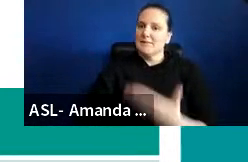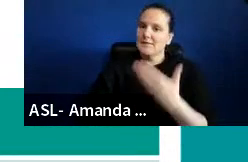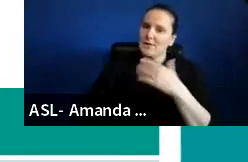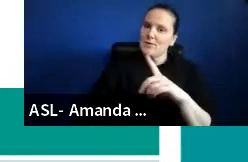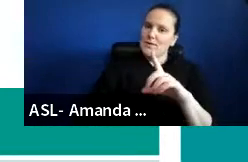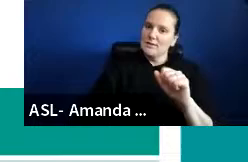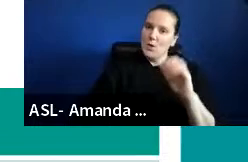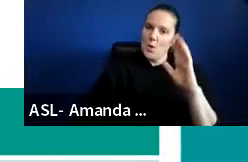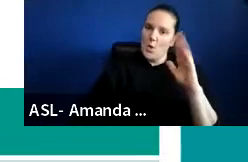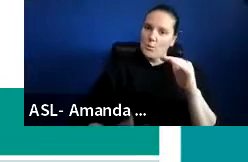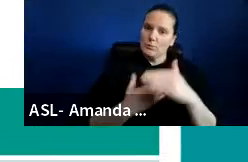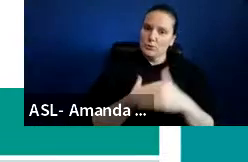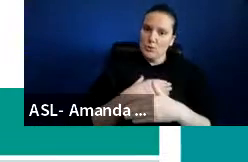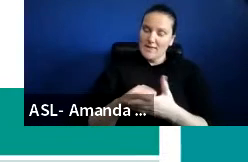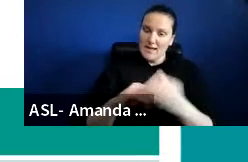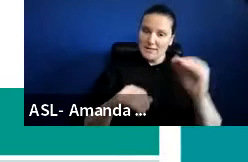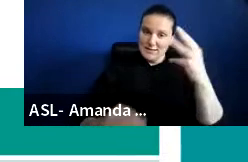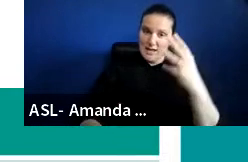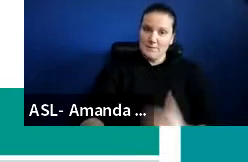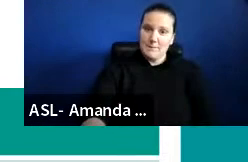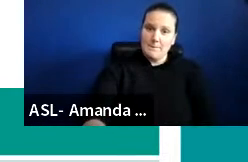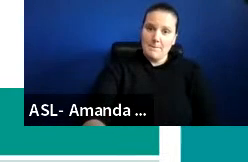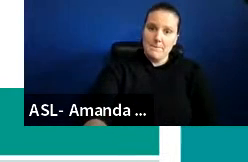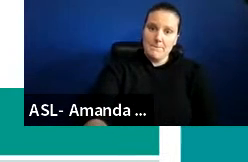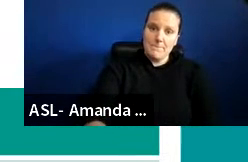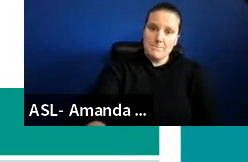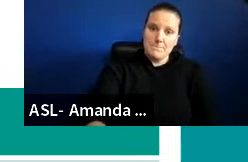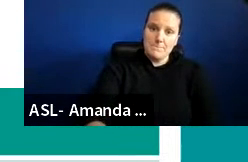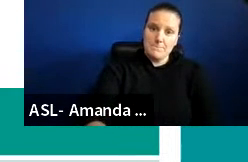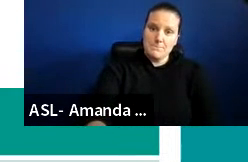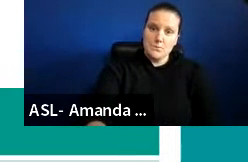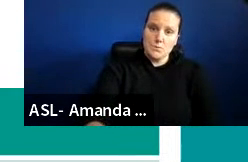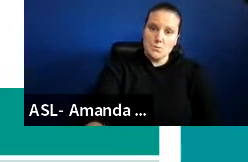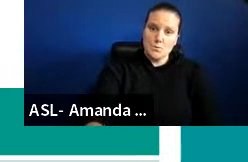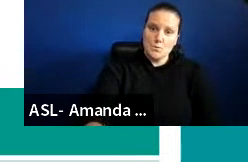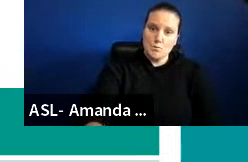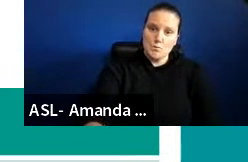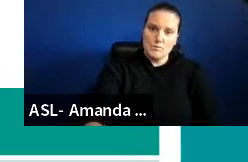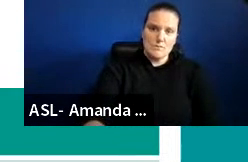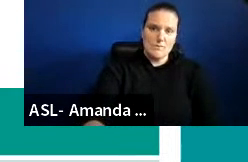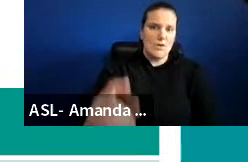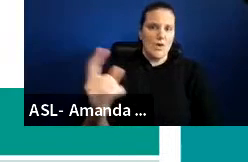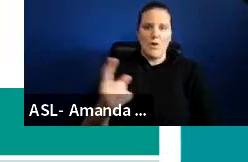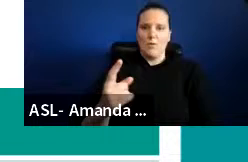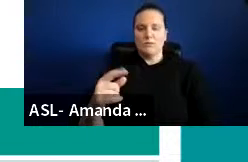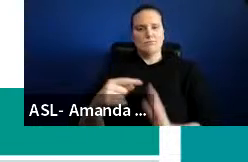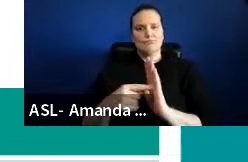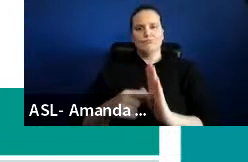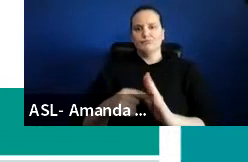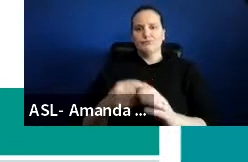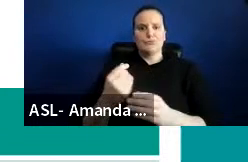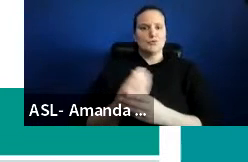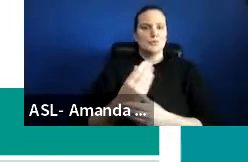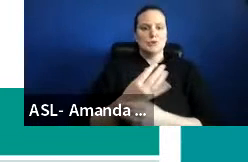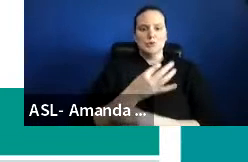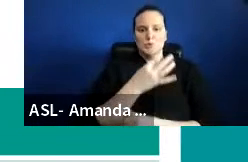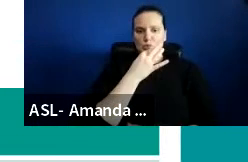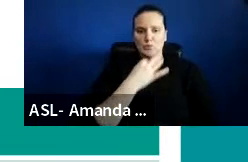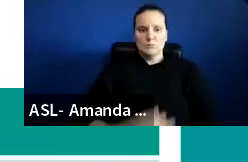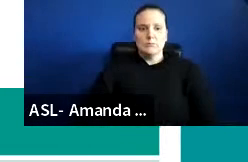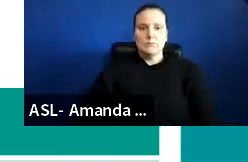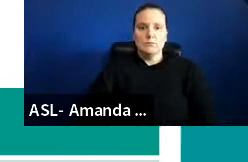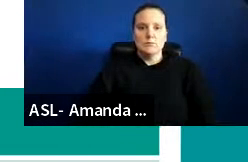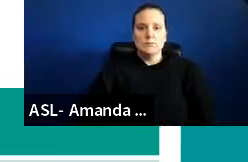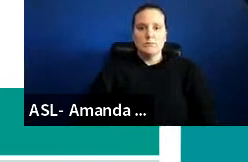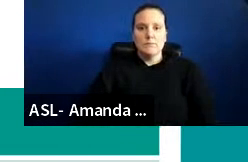you're enjoying the sunshine that we're having, which is always an indication that spring is on the way. Looking